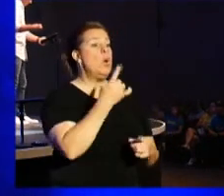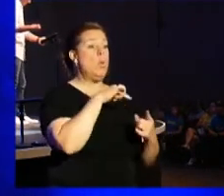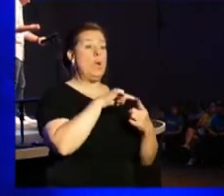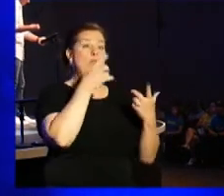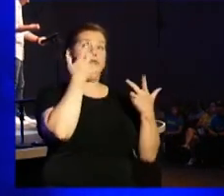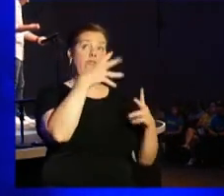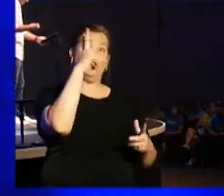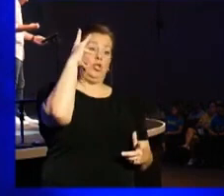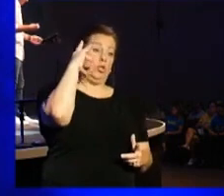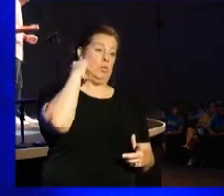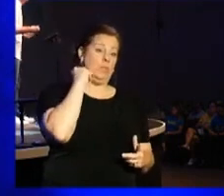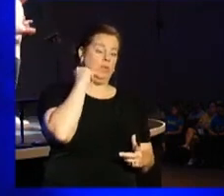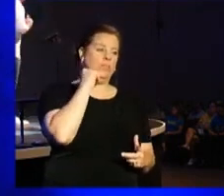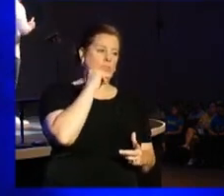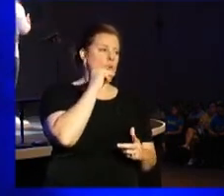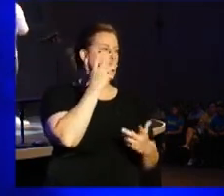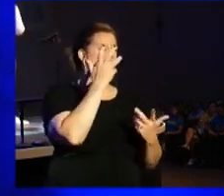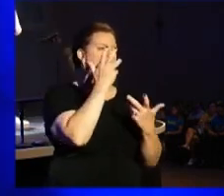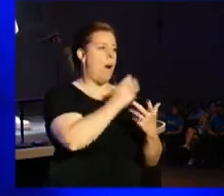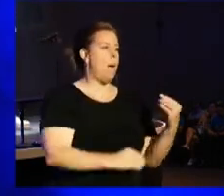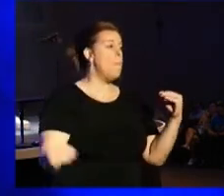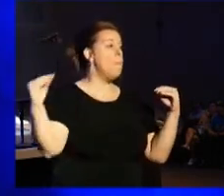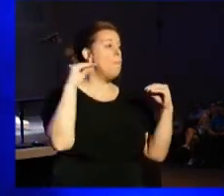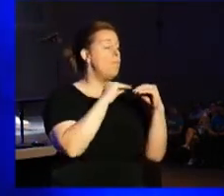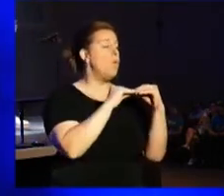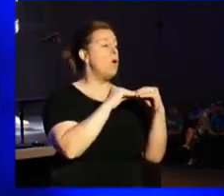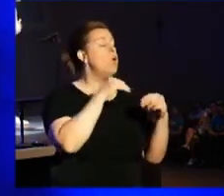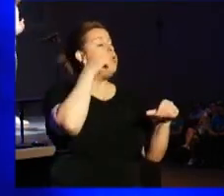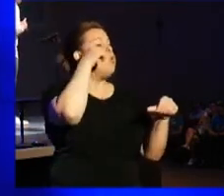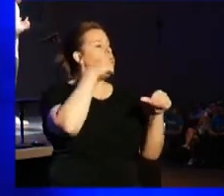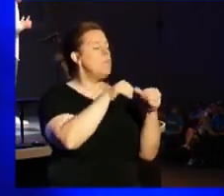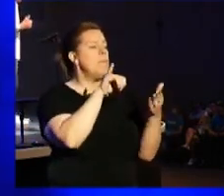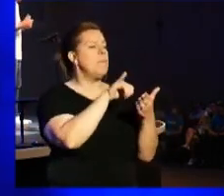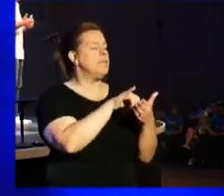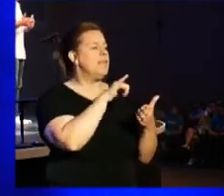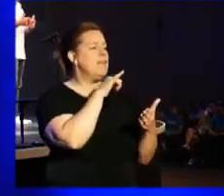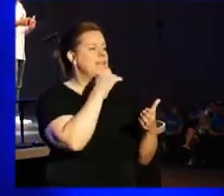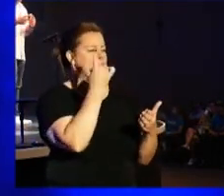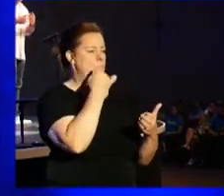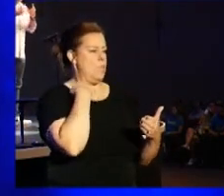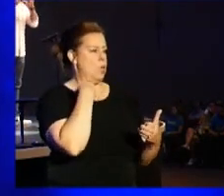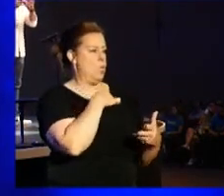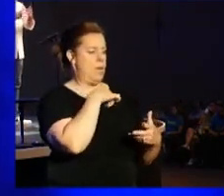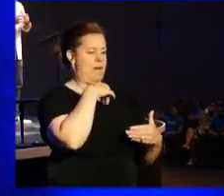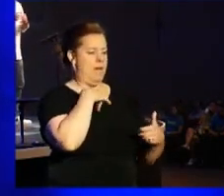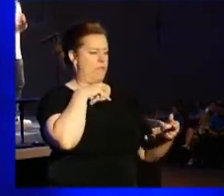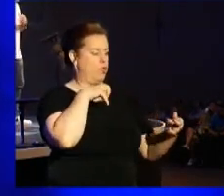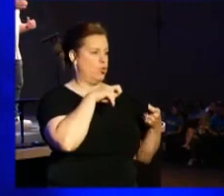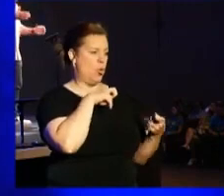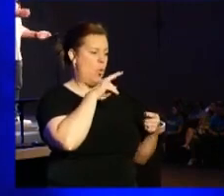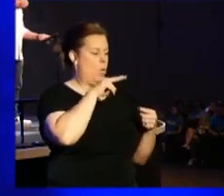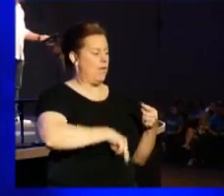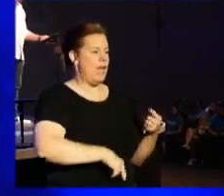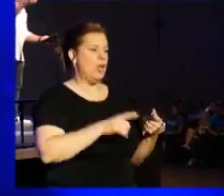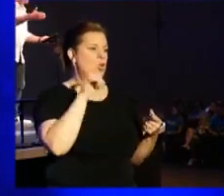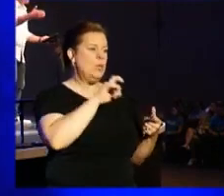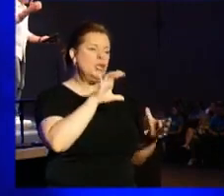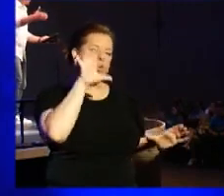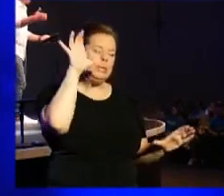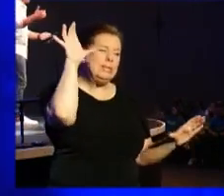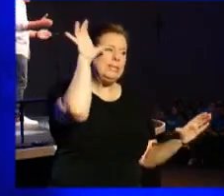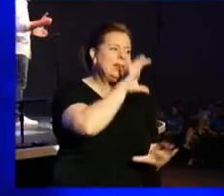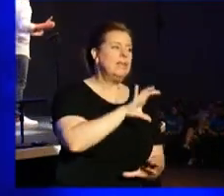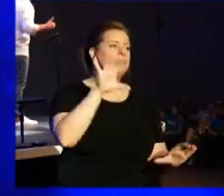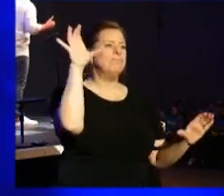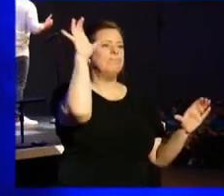it. Remember, this isn't something that we manifest in our own power. So we need to continually be seeking a deeper